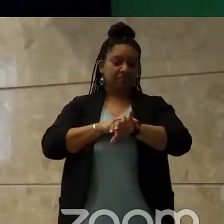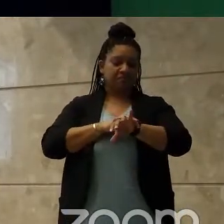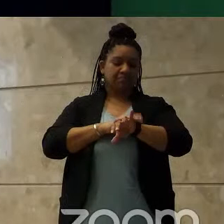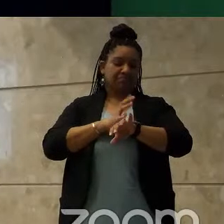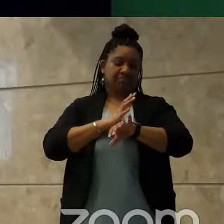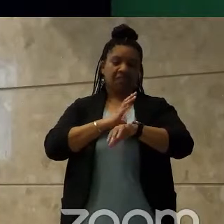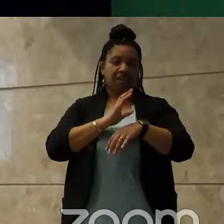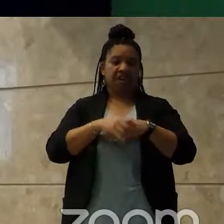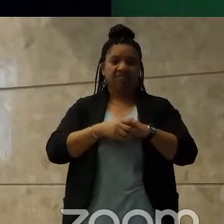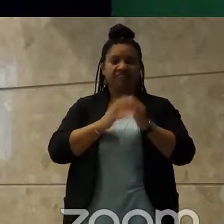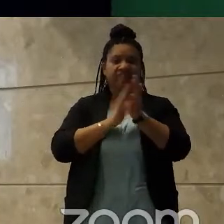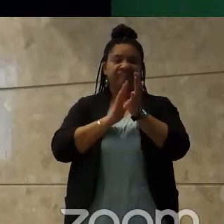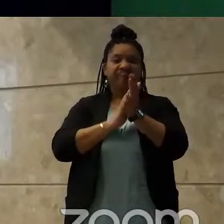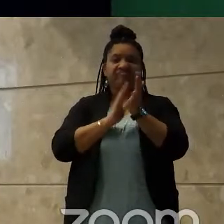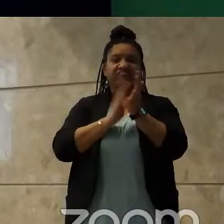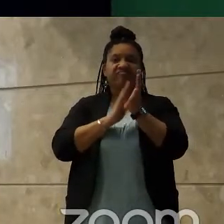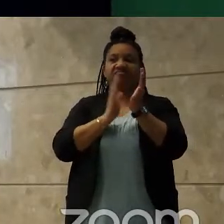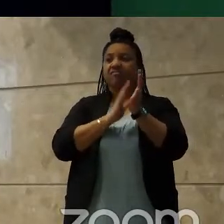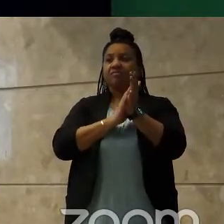Very much.